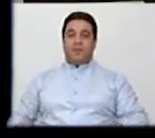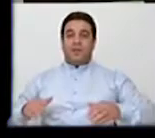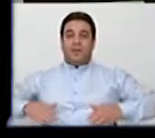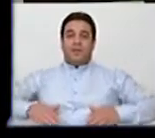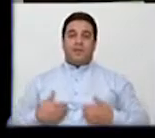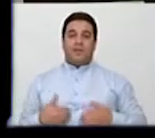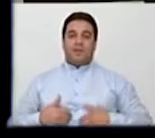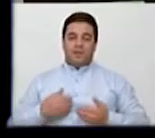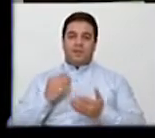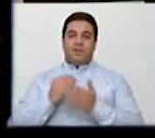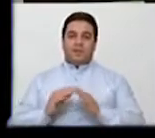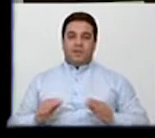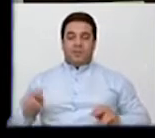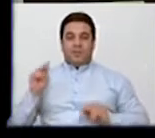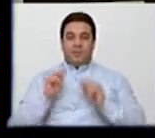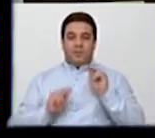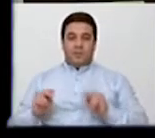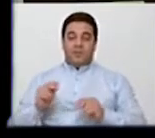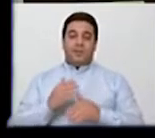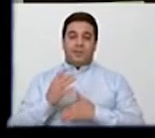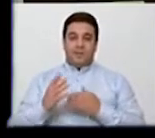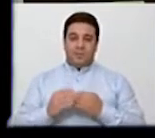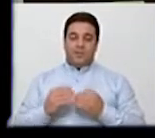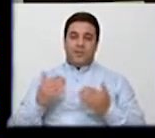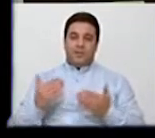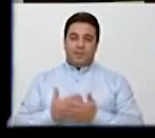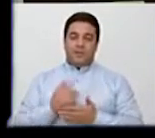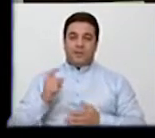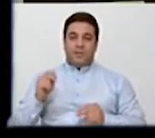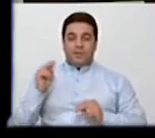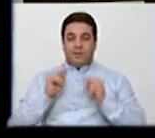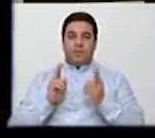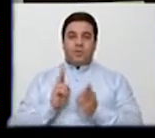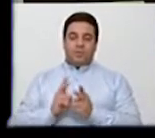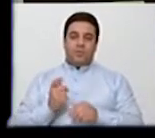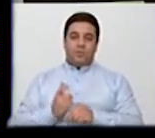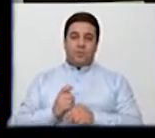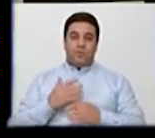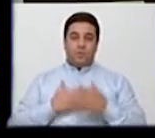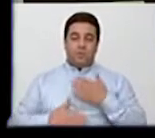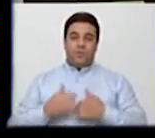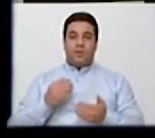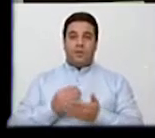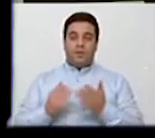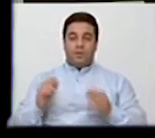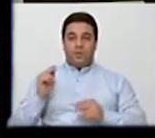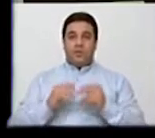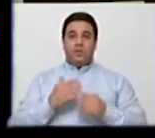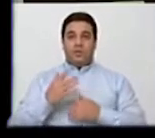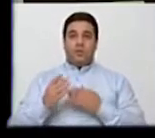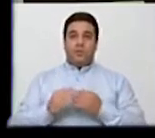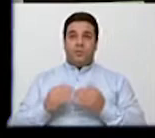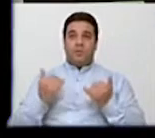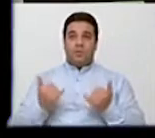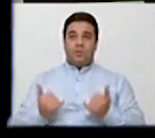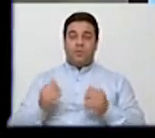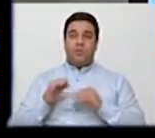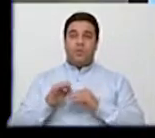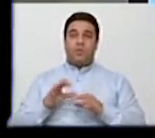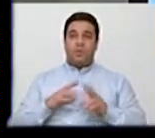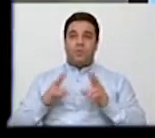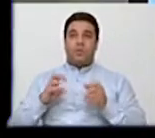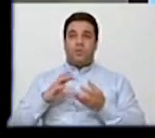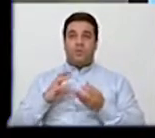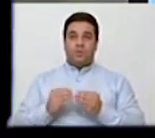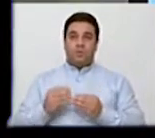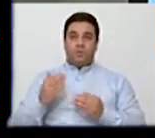Assalomu alaykum aziz o'quvchilar. Sizlar bilan yana kimyo darsida ko'rishib turibmiz. Aziz o'quvchilar, sizlar bilan bugun o'tilgan